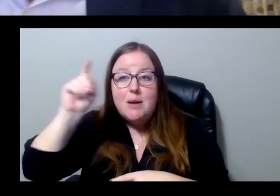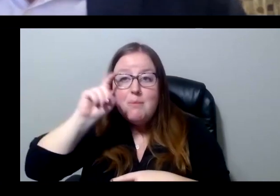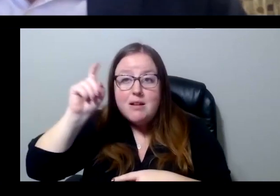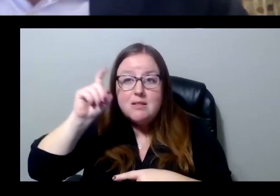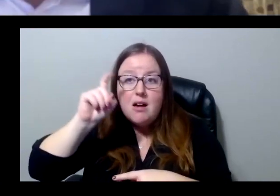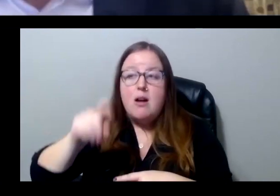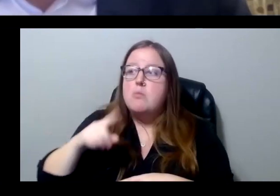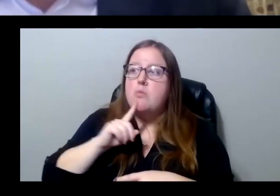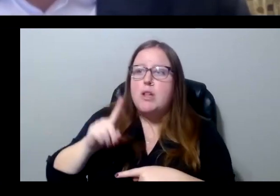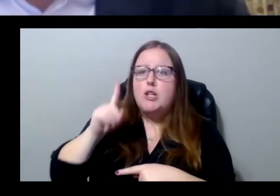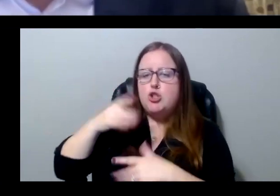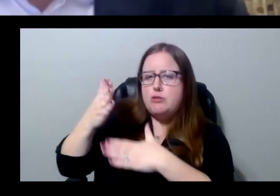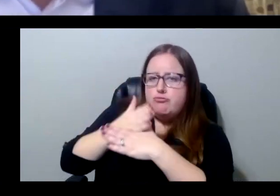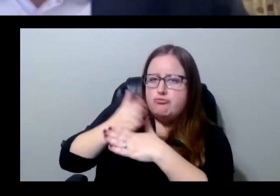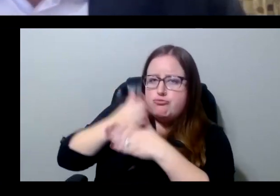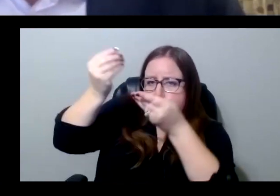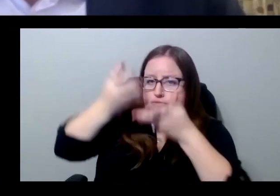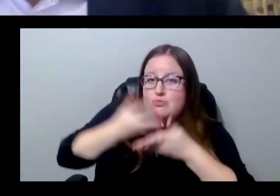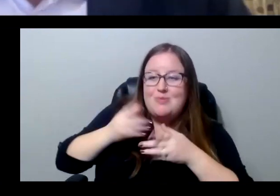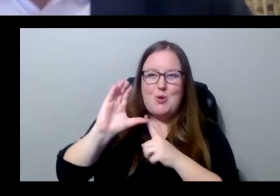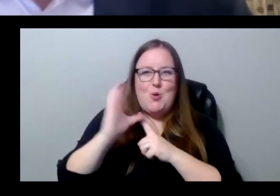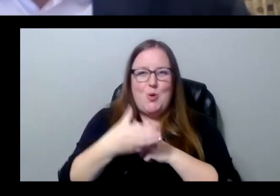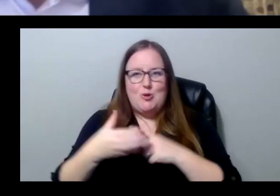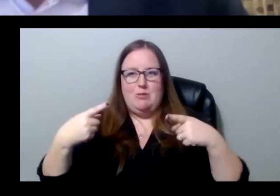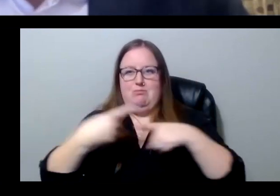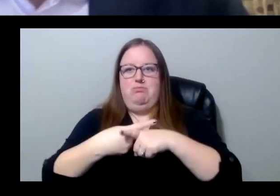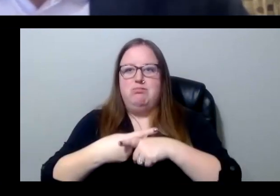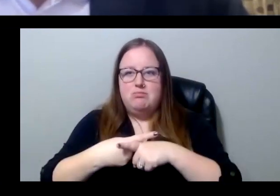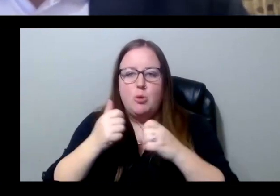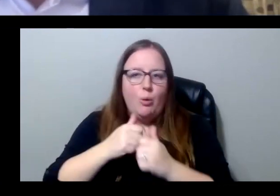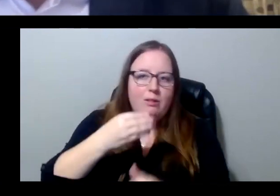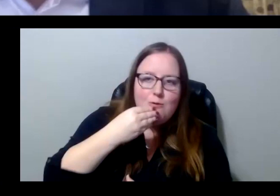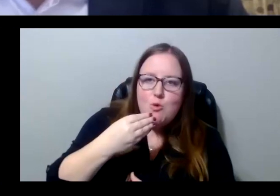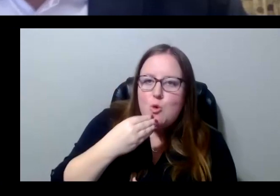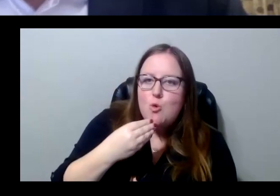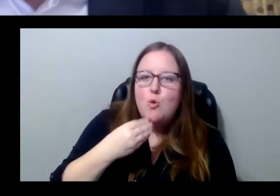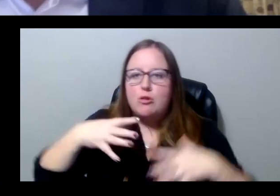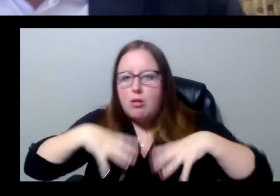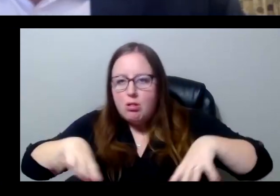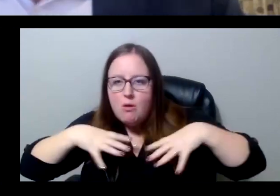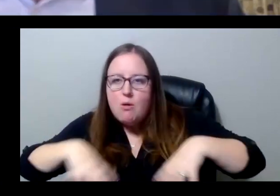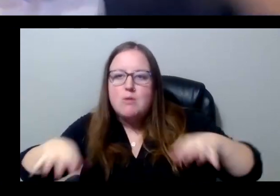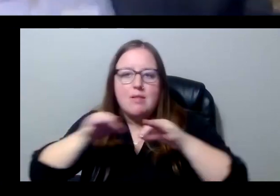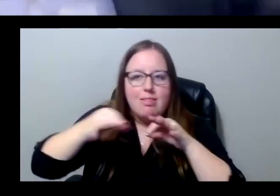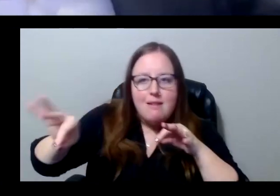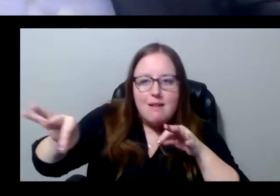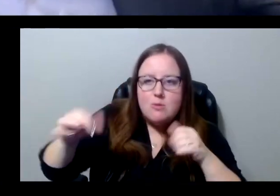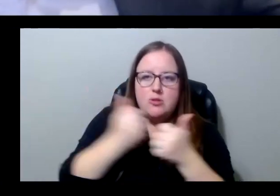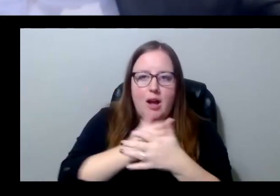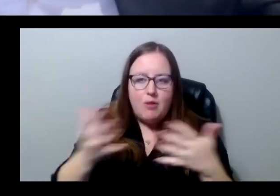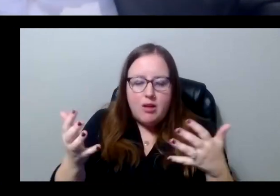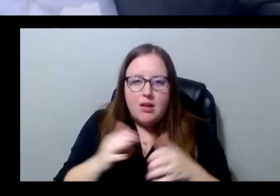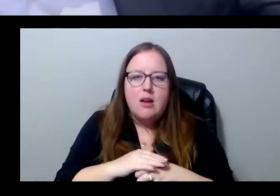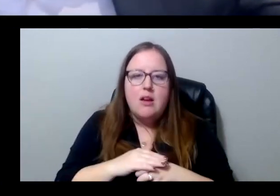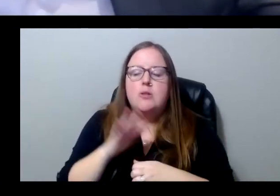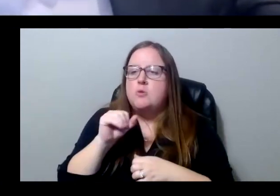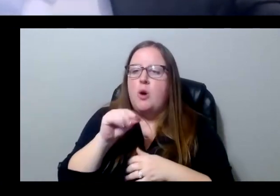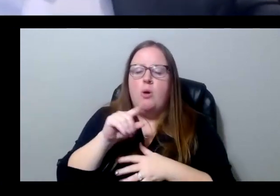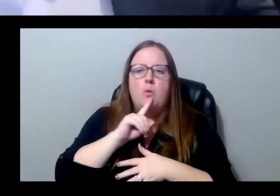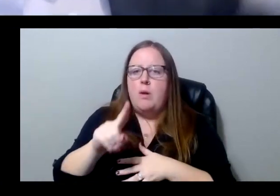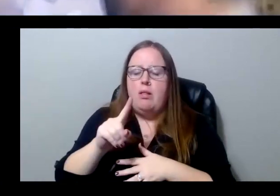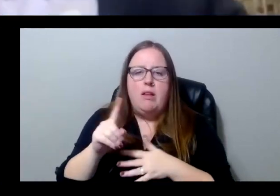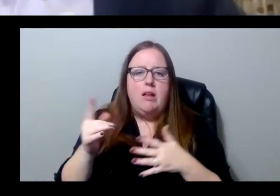uncomfortable now. And so typical of I suppose, of refugees and immigrants, Not always. Certainly somebody has